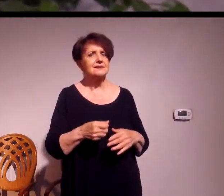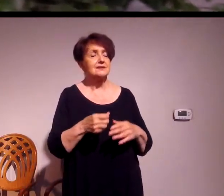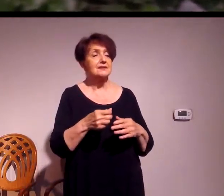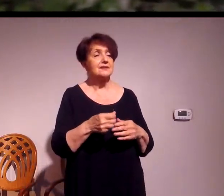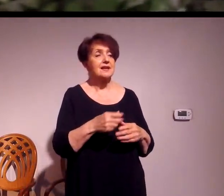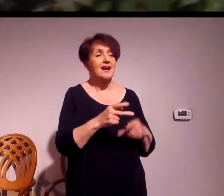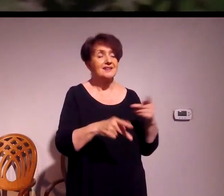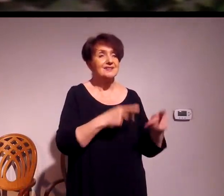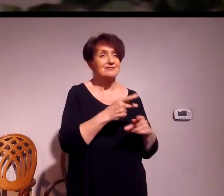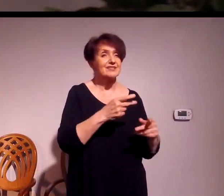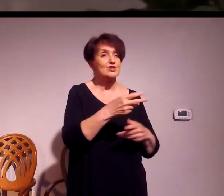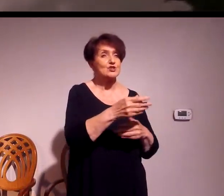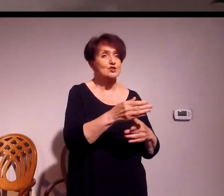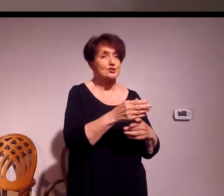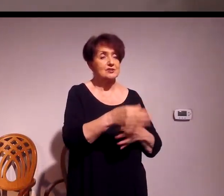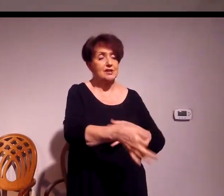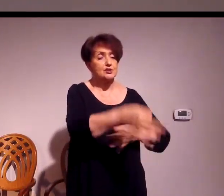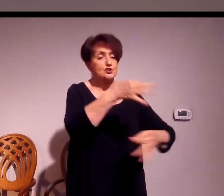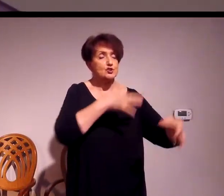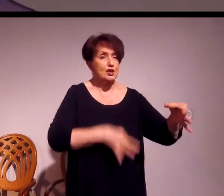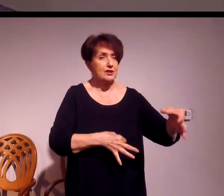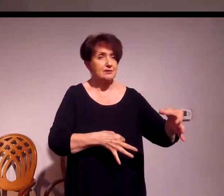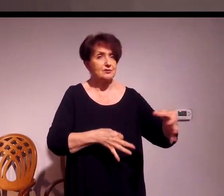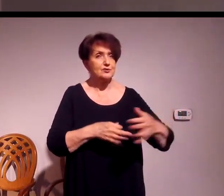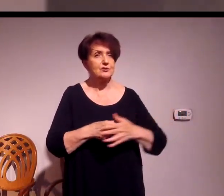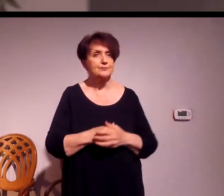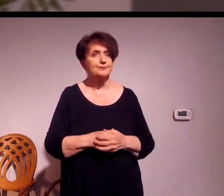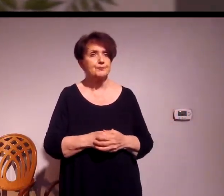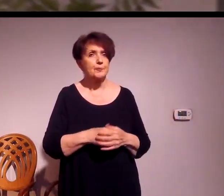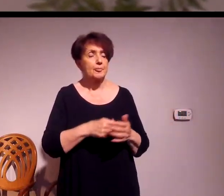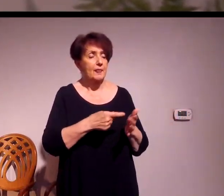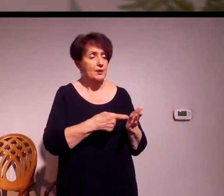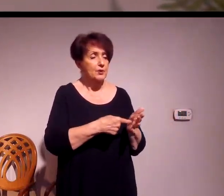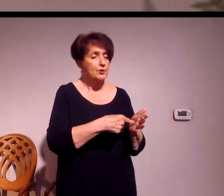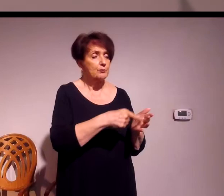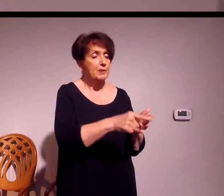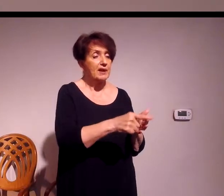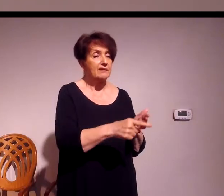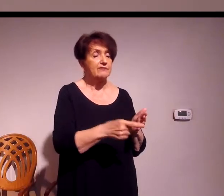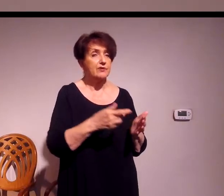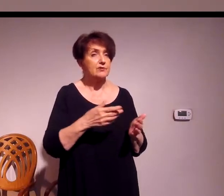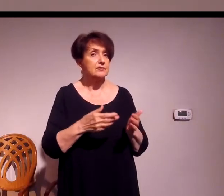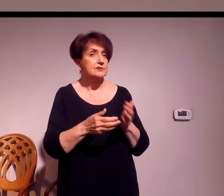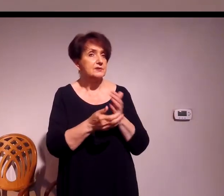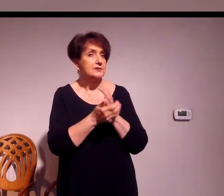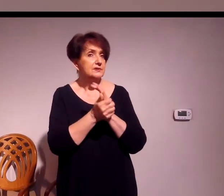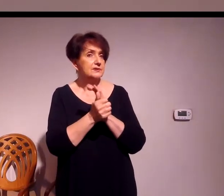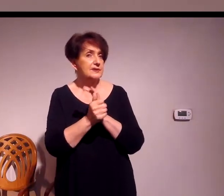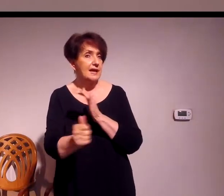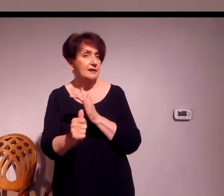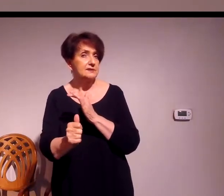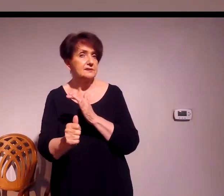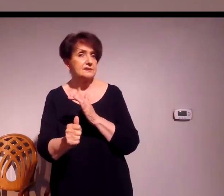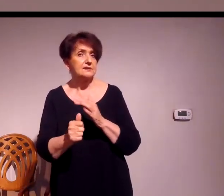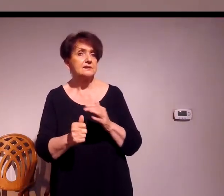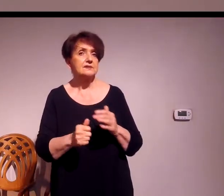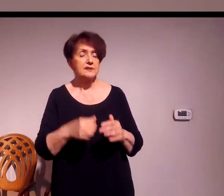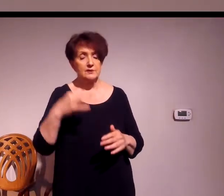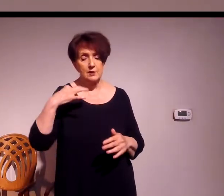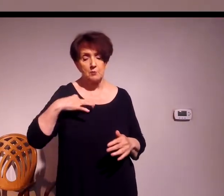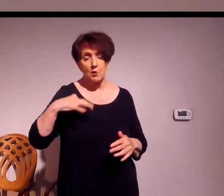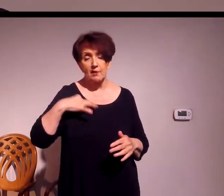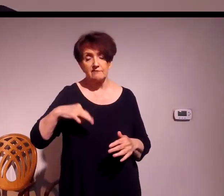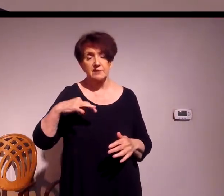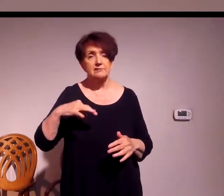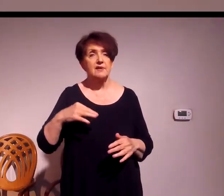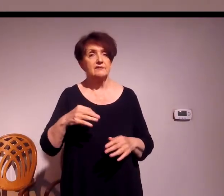You provide your skills and your talents, we give you money so that you can pay for my skills and my talents. That's how the world works. In the profit world or the